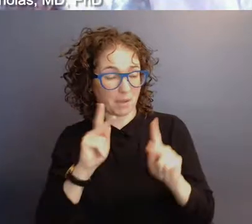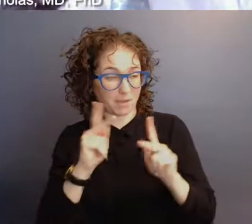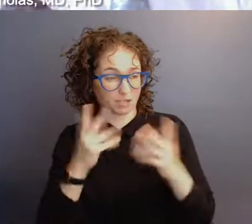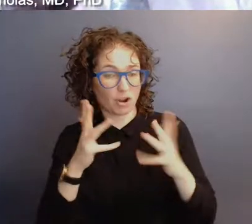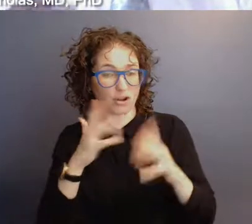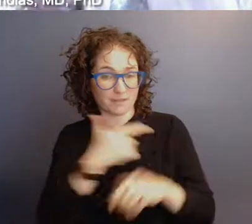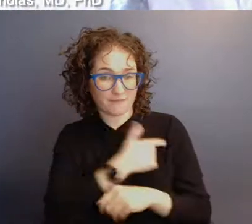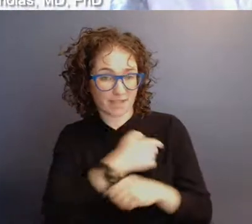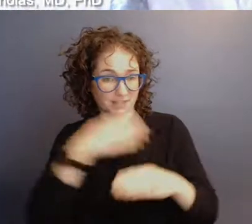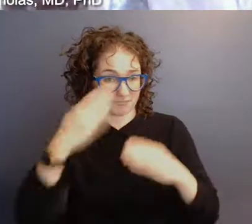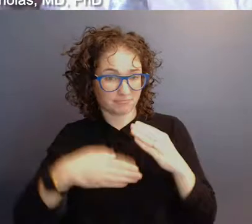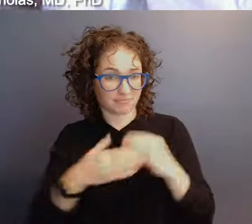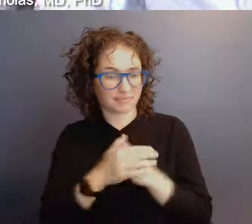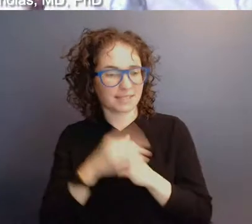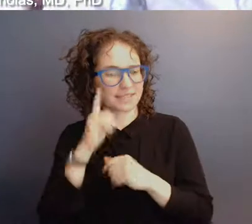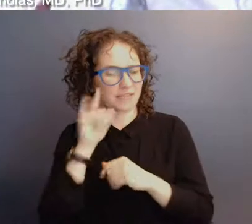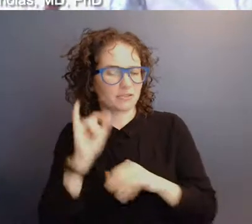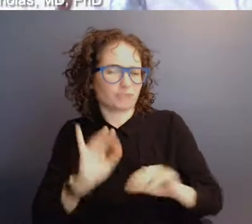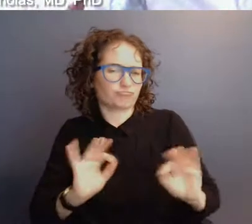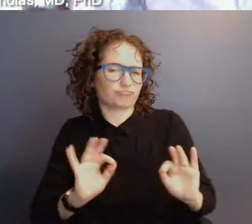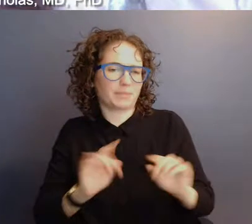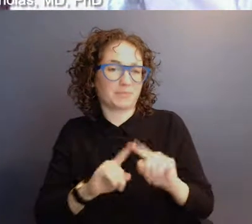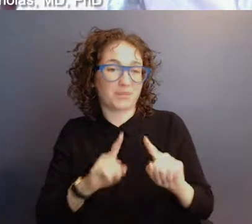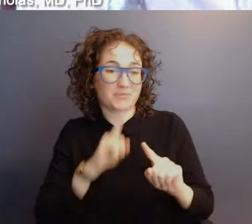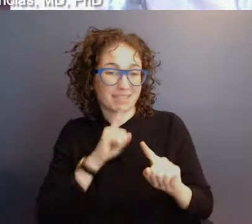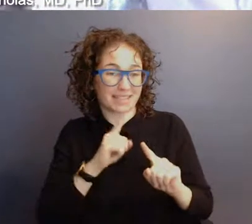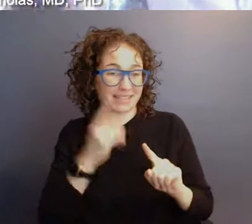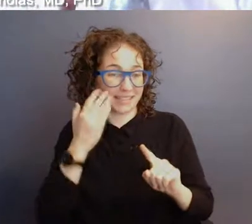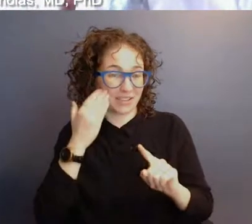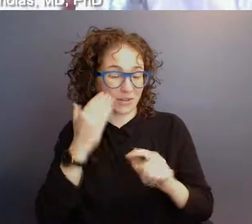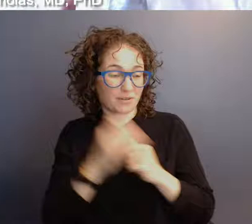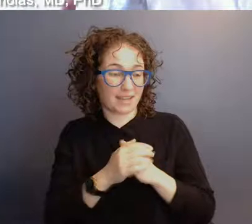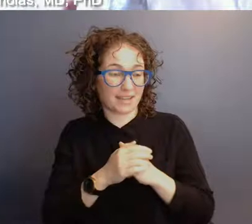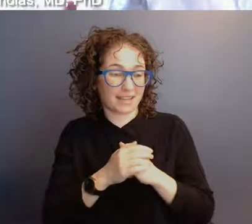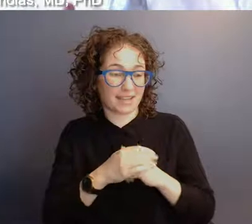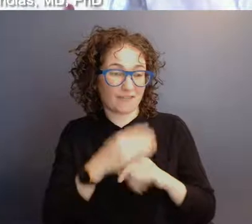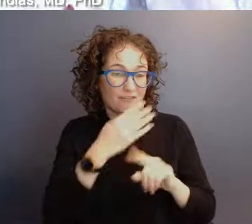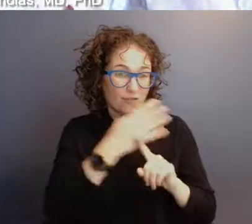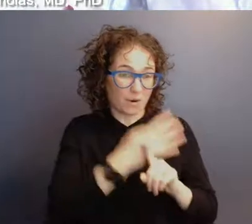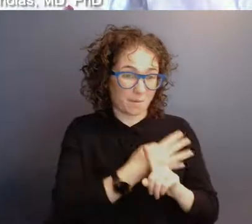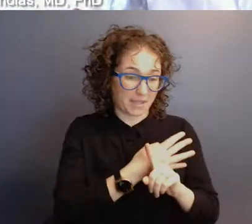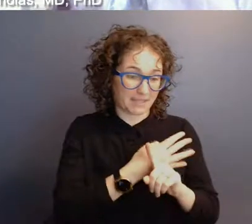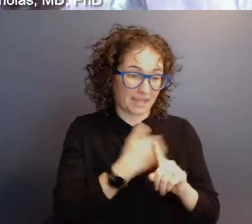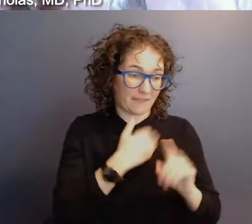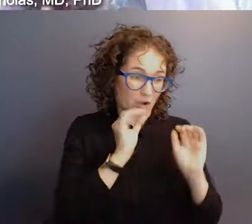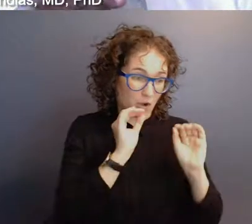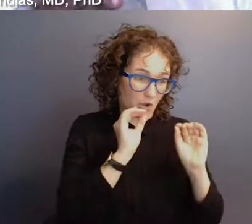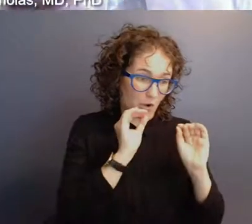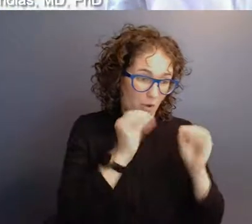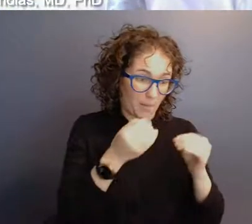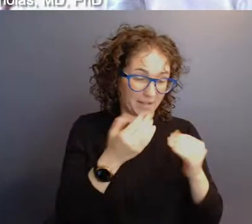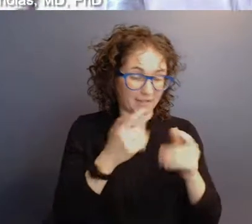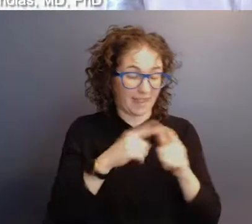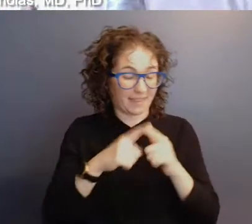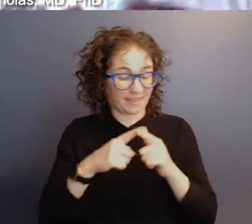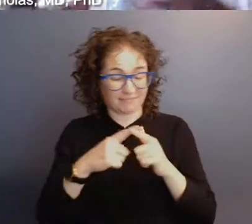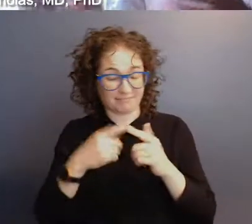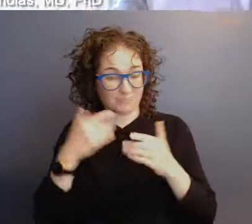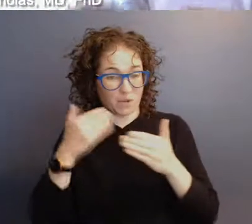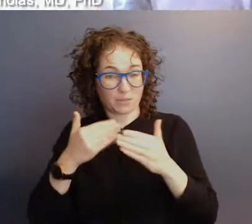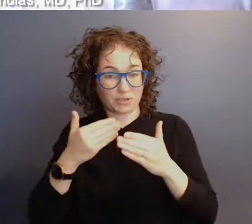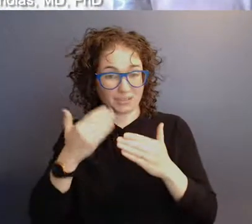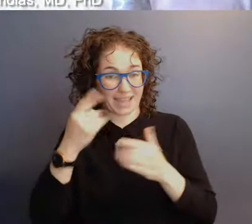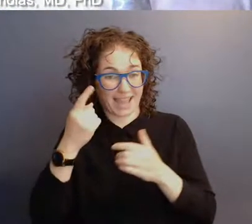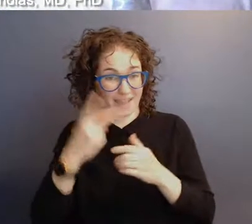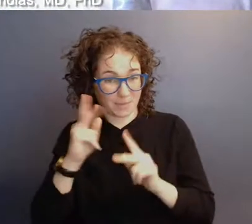that sounds like a small thing, but in 4 months to go from nobody to almost half of the people that are available is remarkable. But